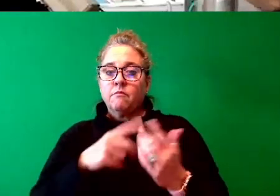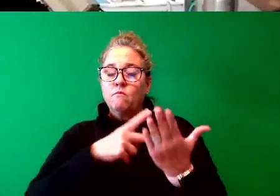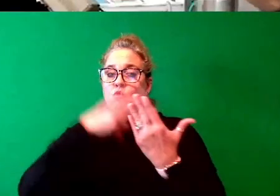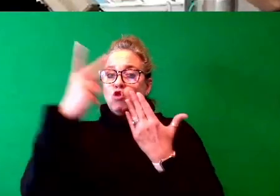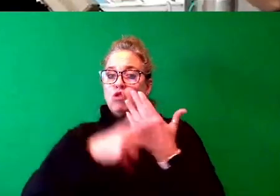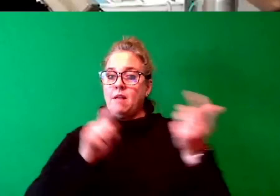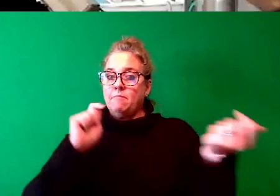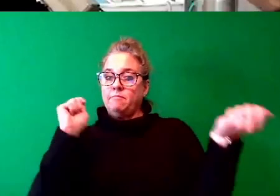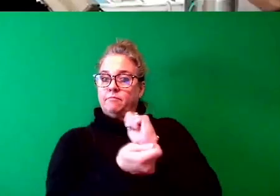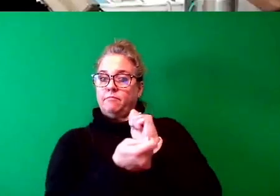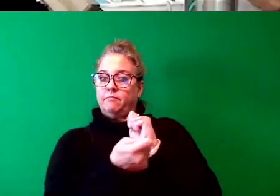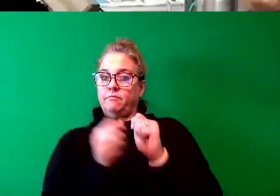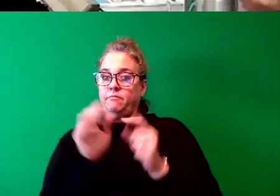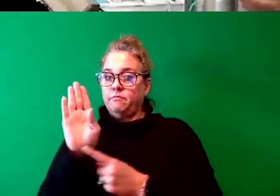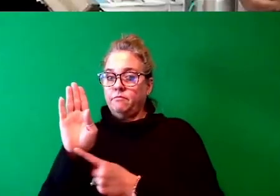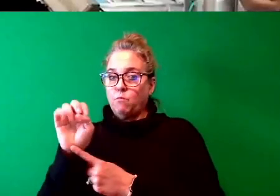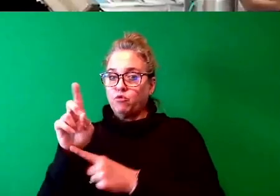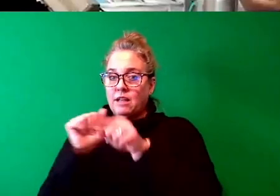Melissa?